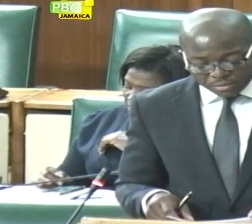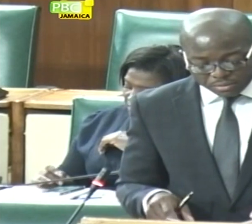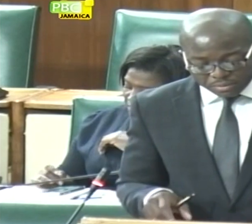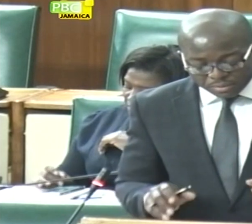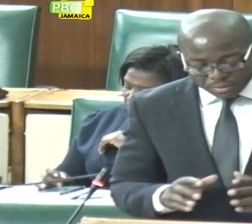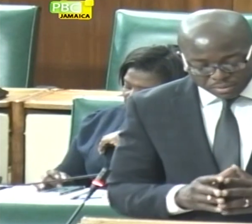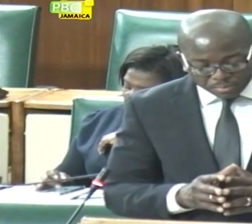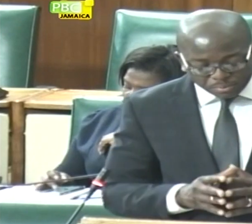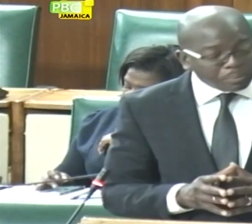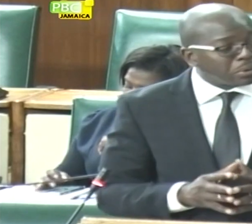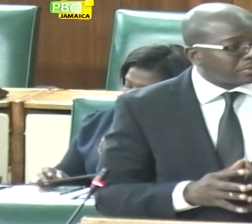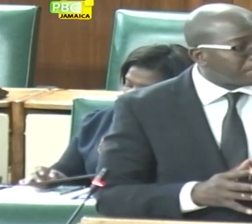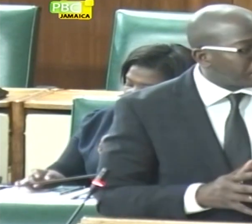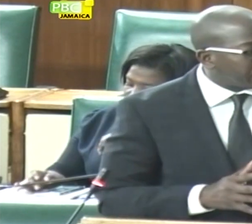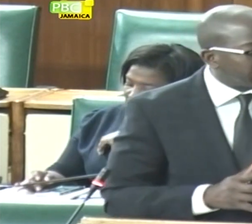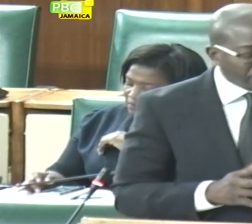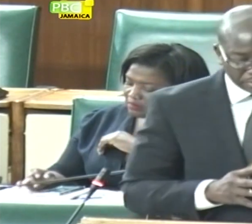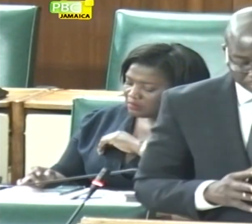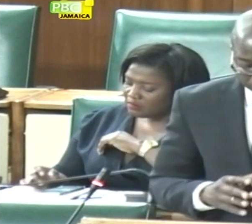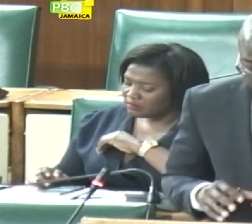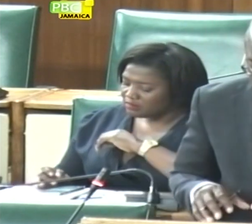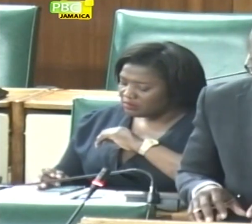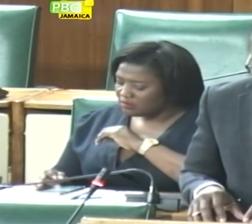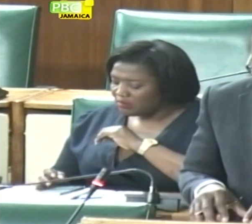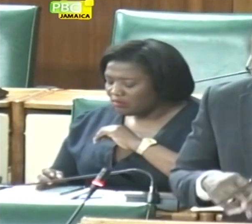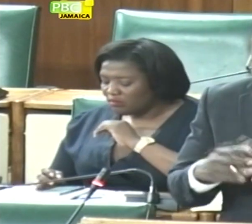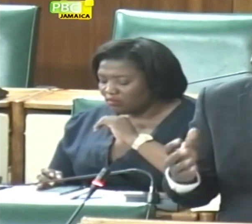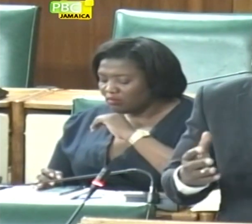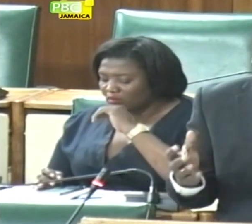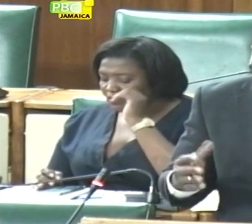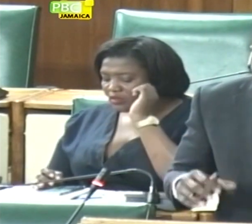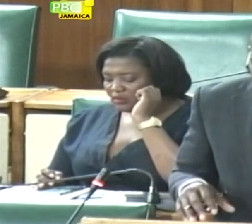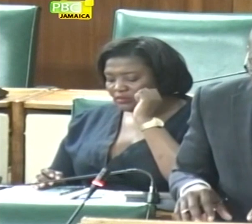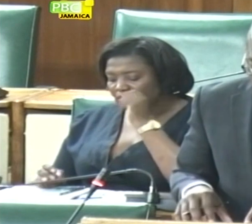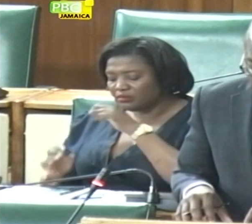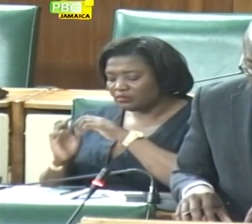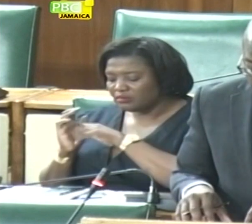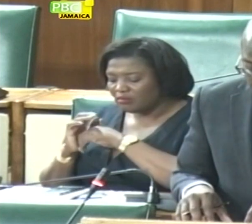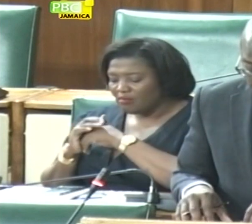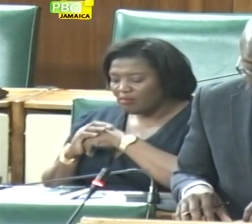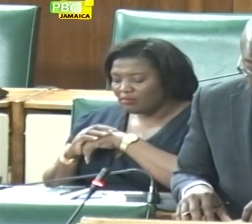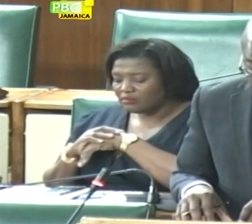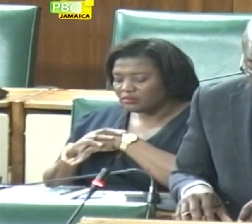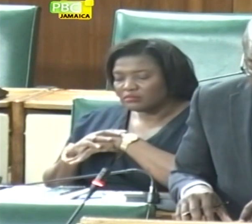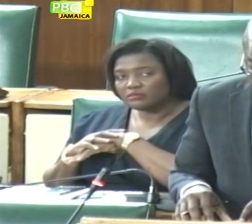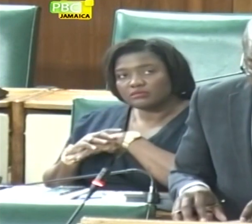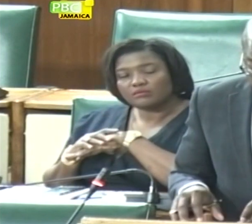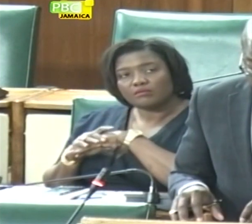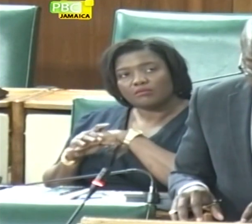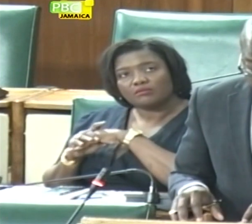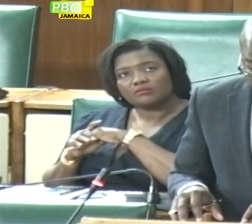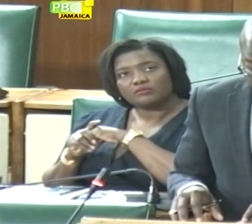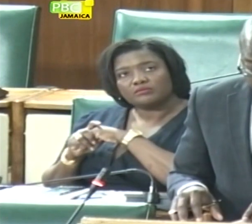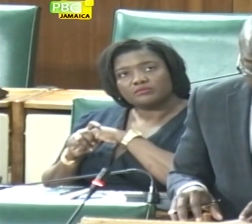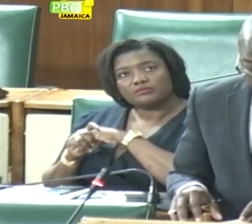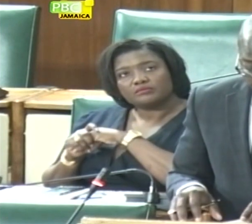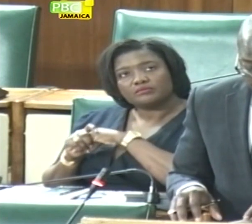The proposed amendments, I'll give a summary rather of the proposed amendments, Mr.